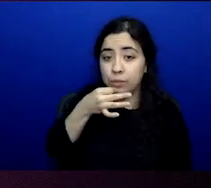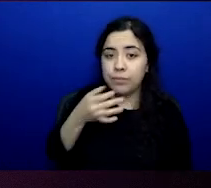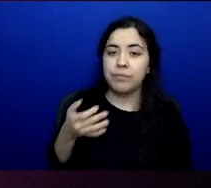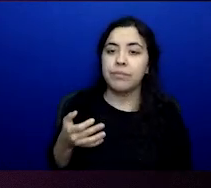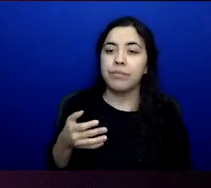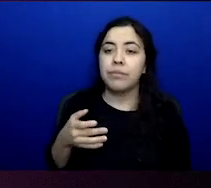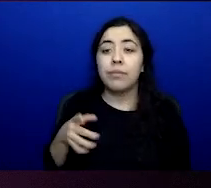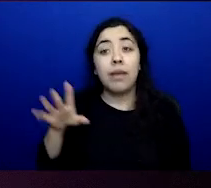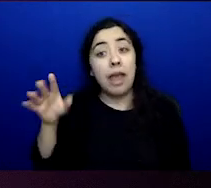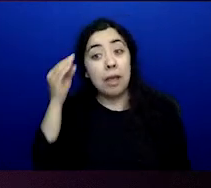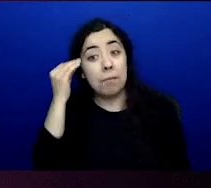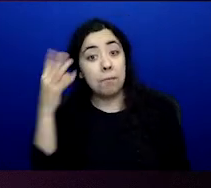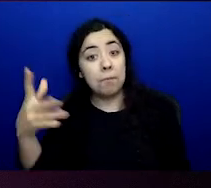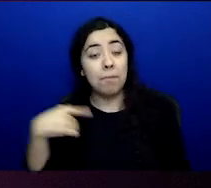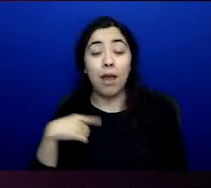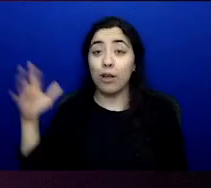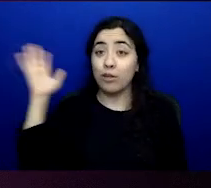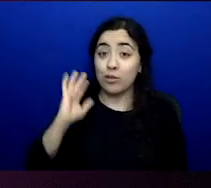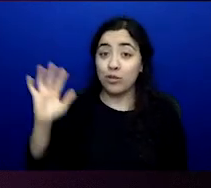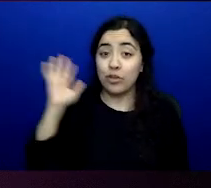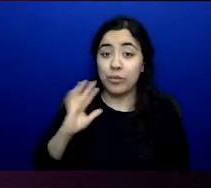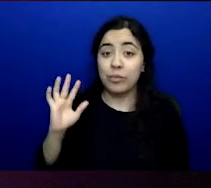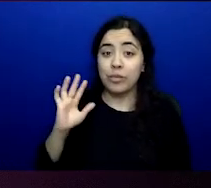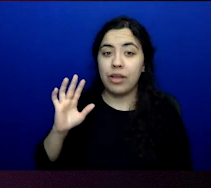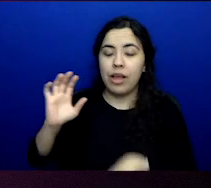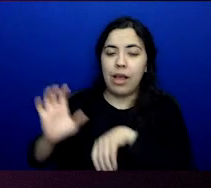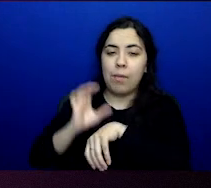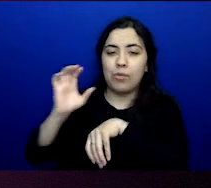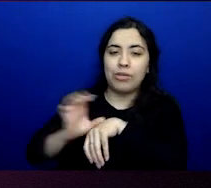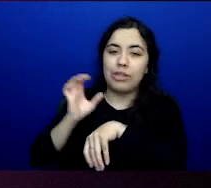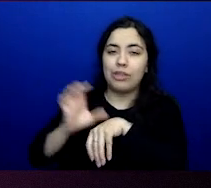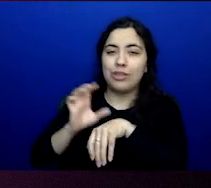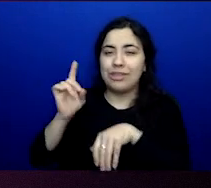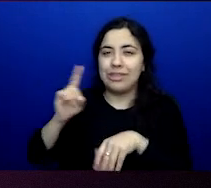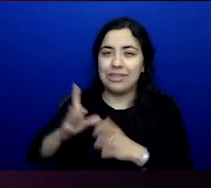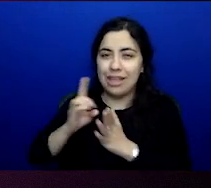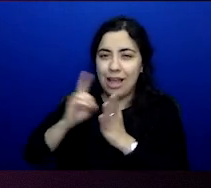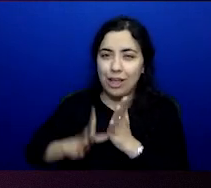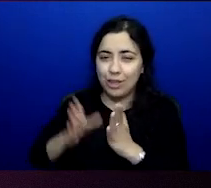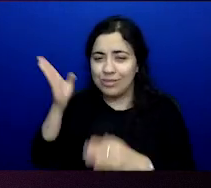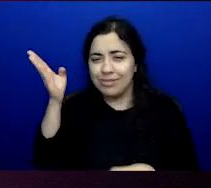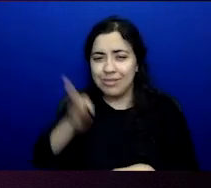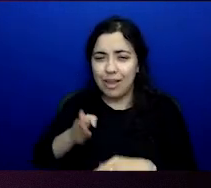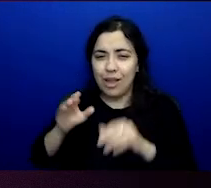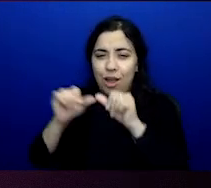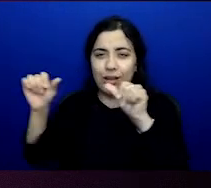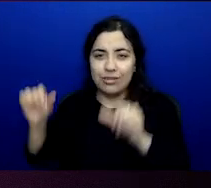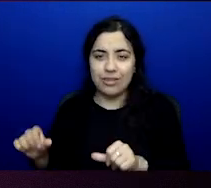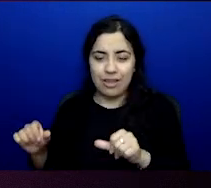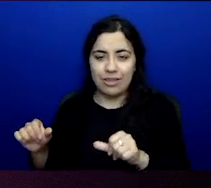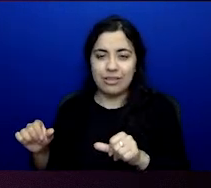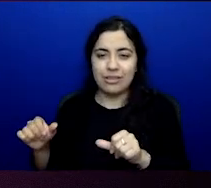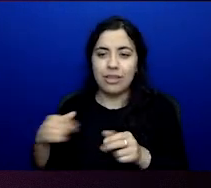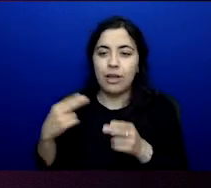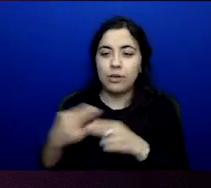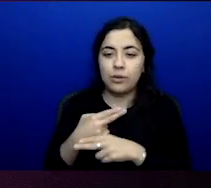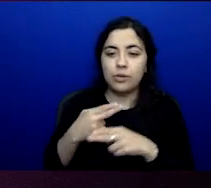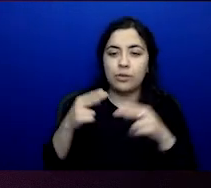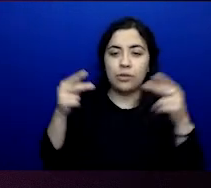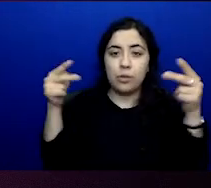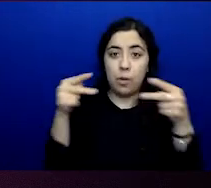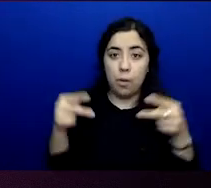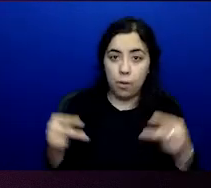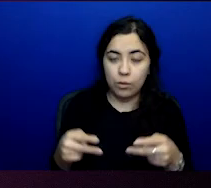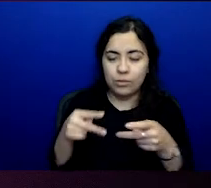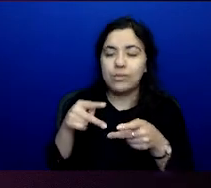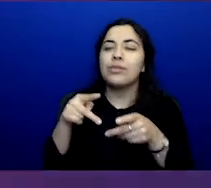And fun fact, I used to be a computational designer / architect, where I had been using code to solve a lot of design problems